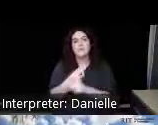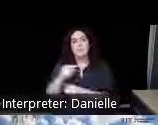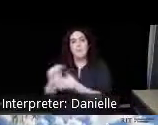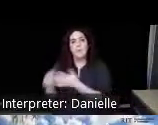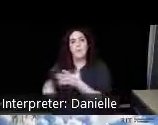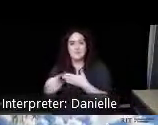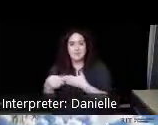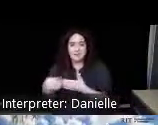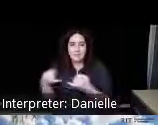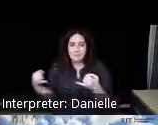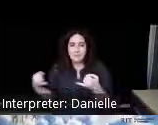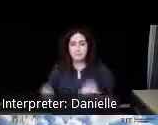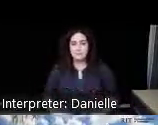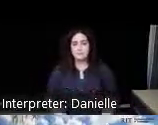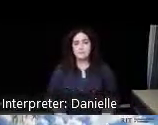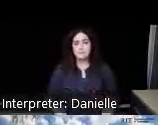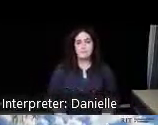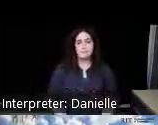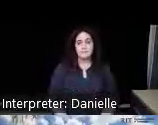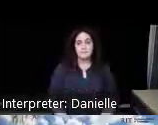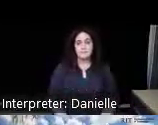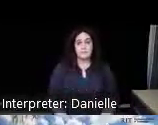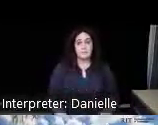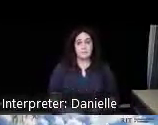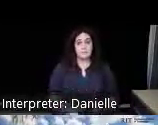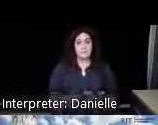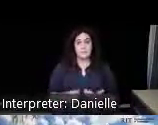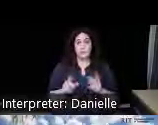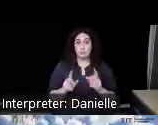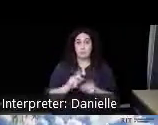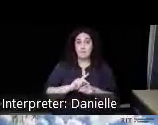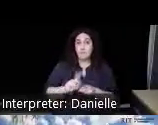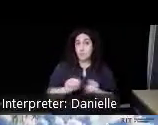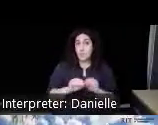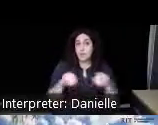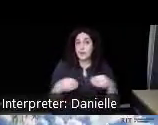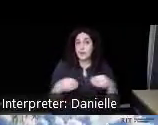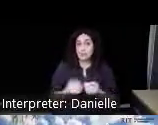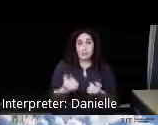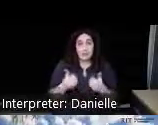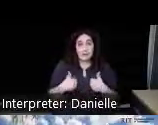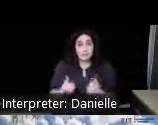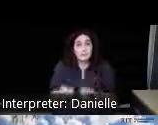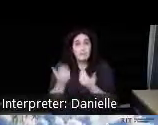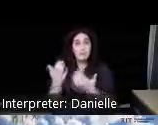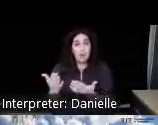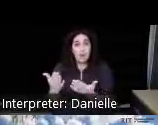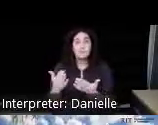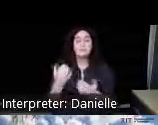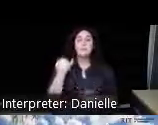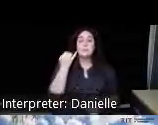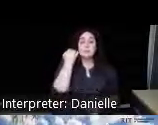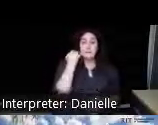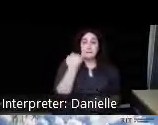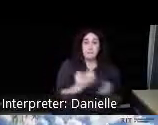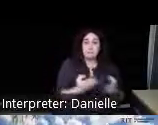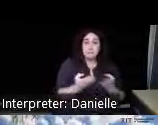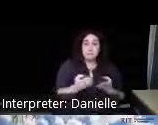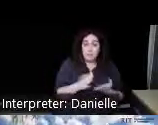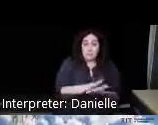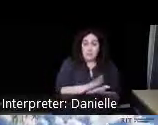Also, some professional bodies offer advice and try to require paper submissions to be accessible, but often they place